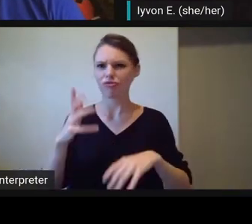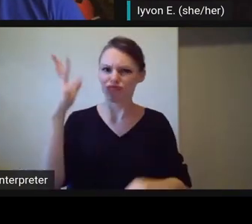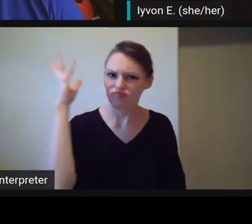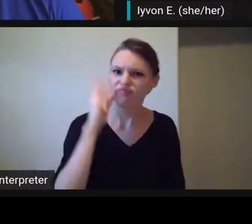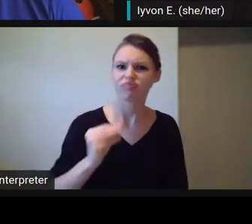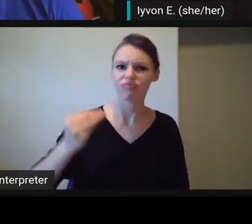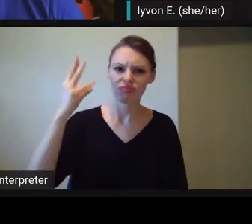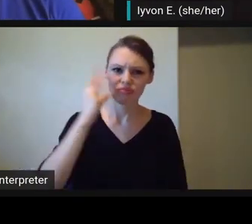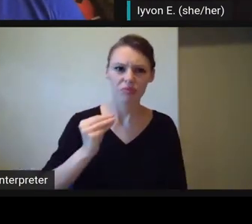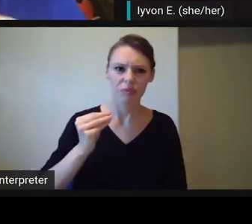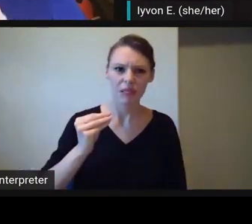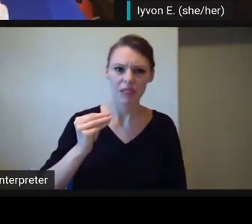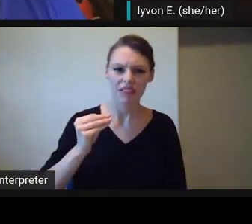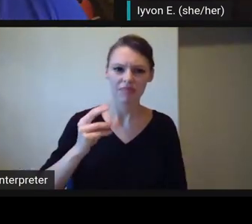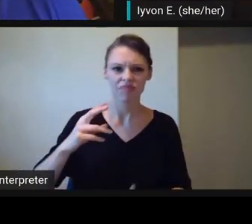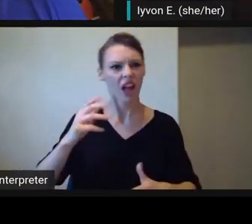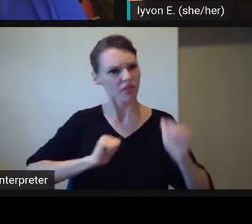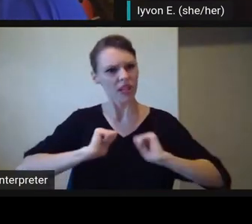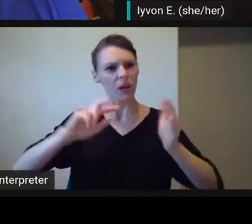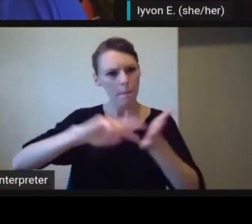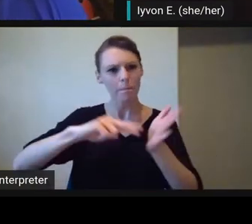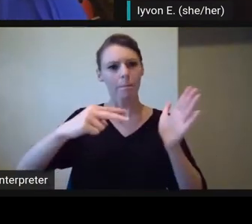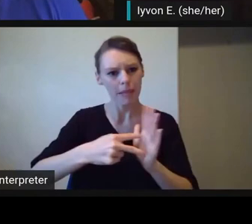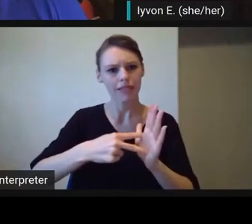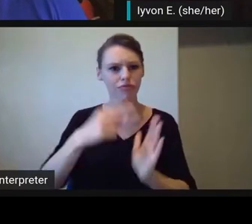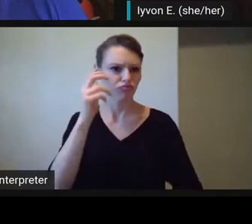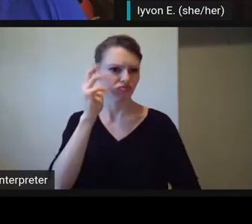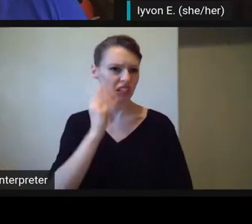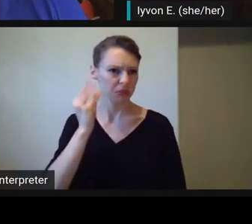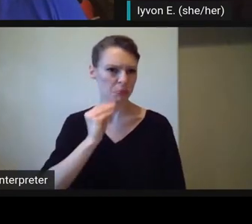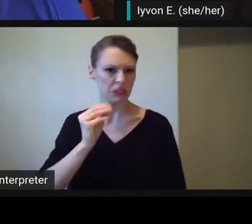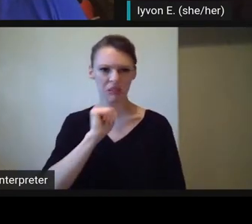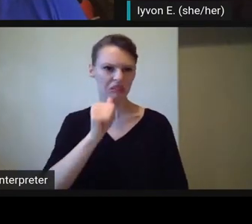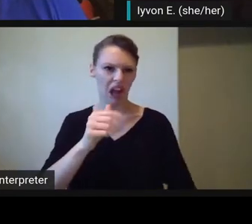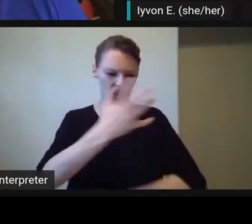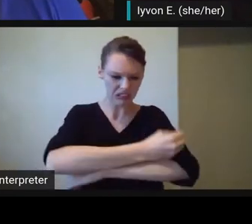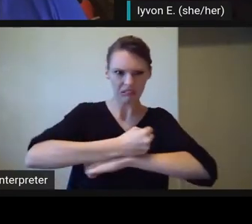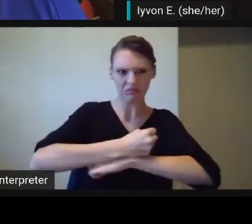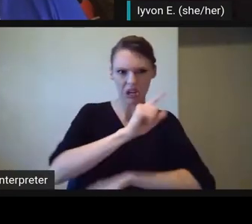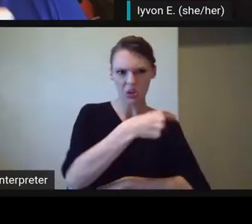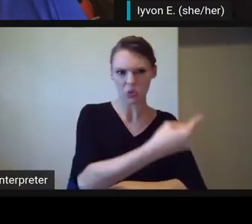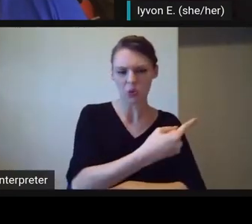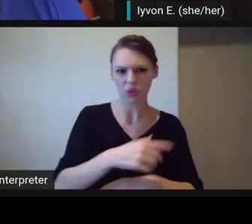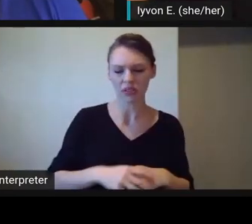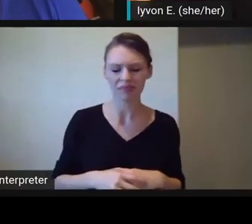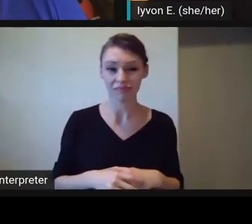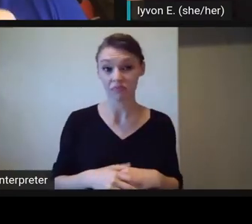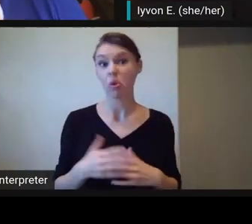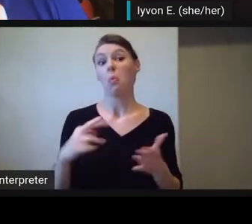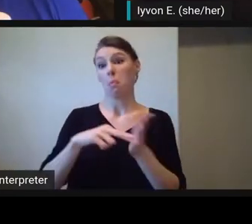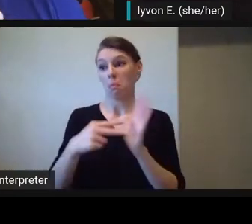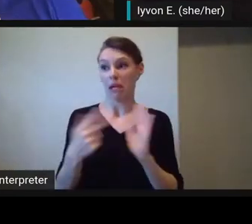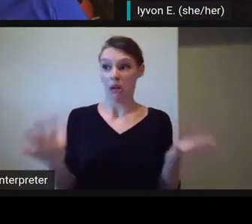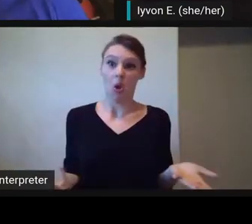experience. And I think once we pivot towards that kind of thinking, you know, the unions will get their act together,